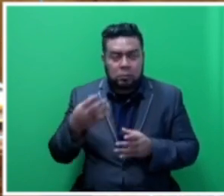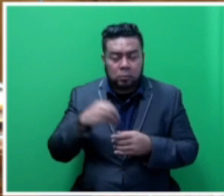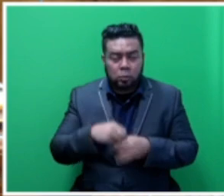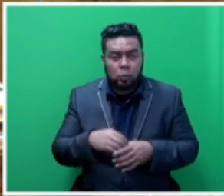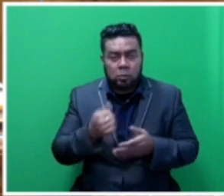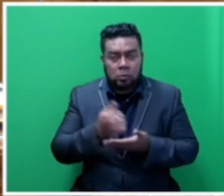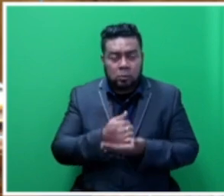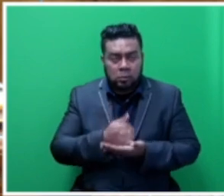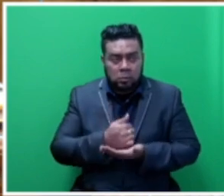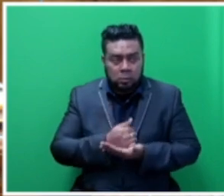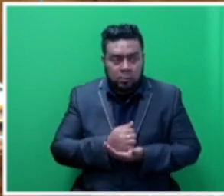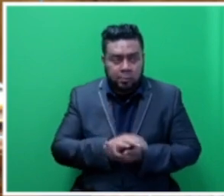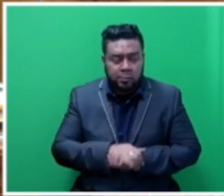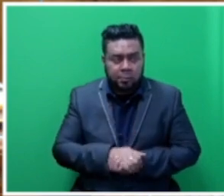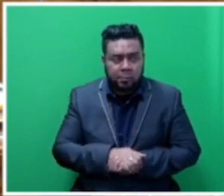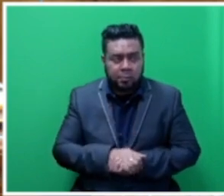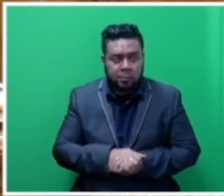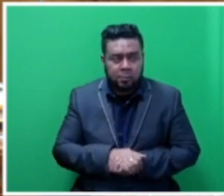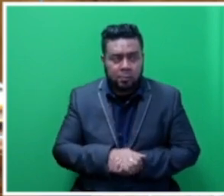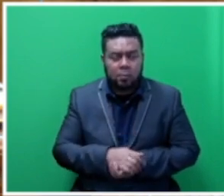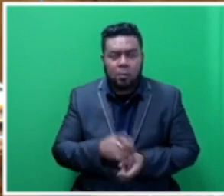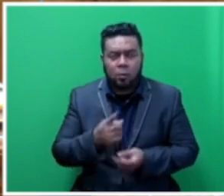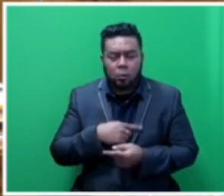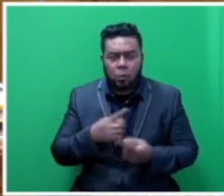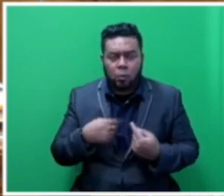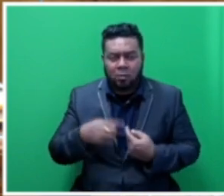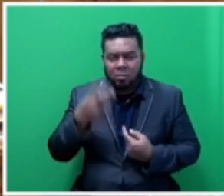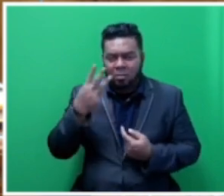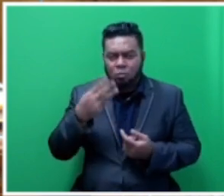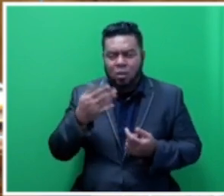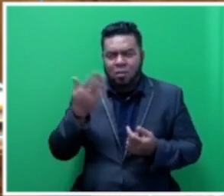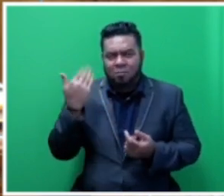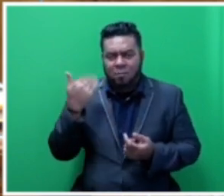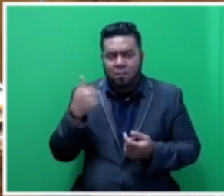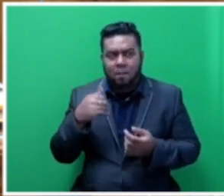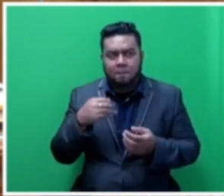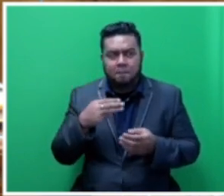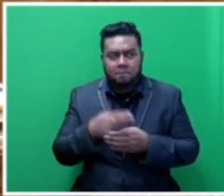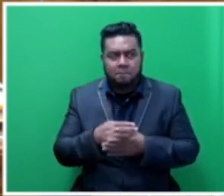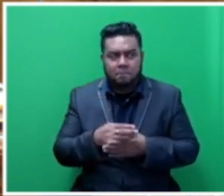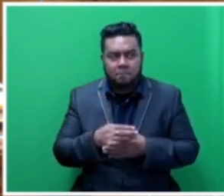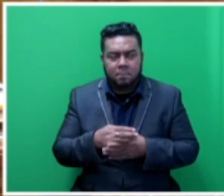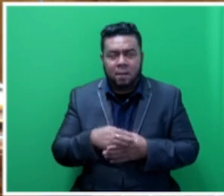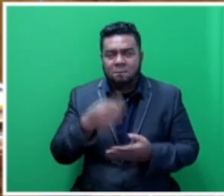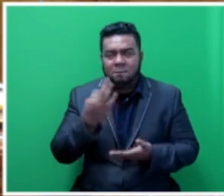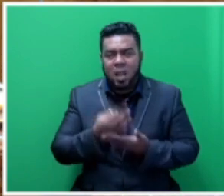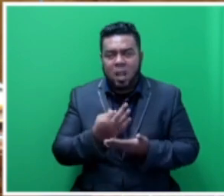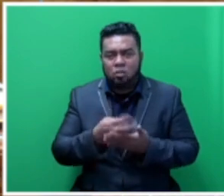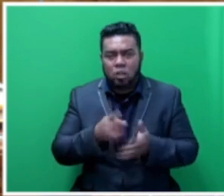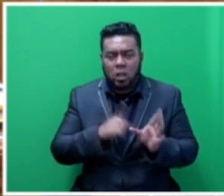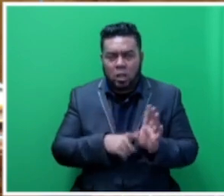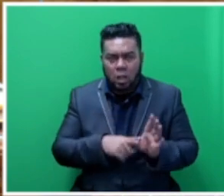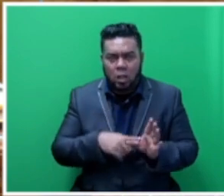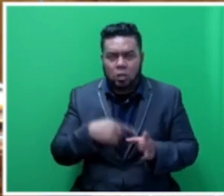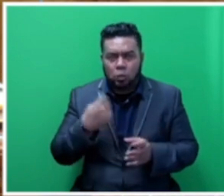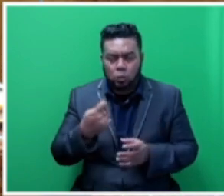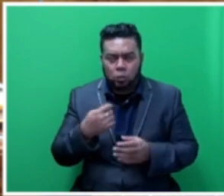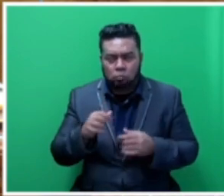account that we're only 3.5 months away from the end of the current financial year.